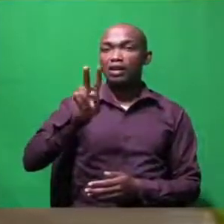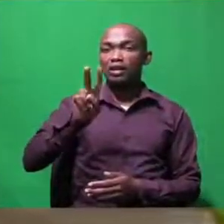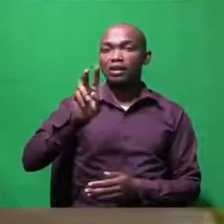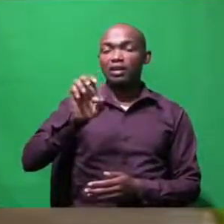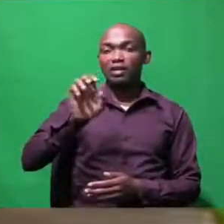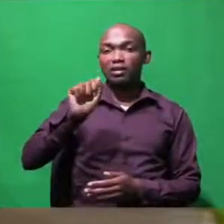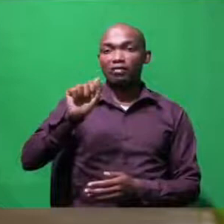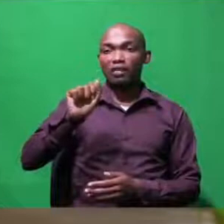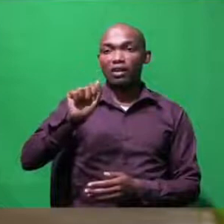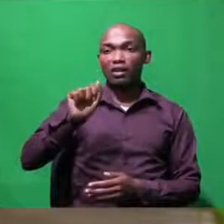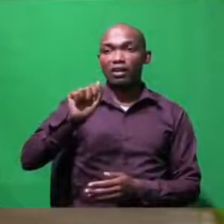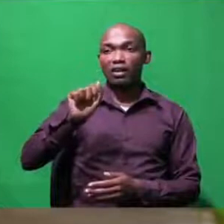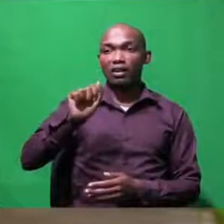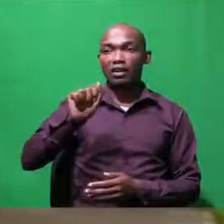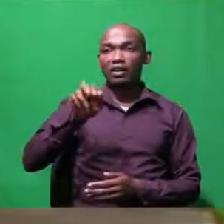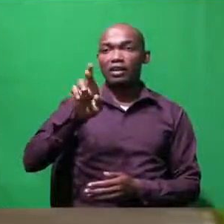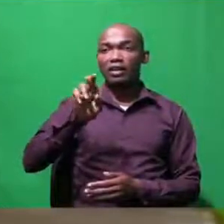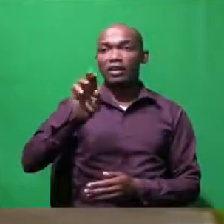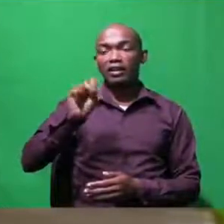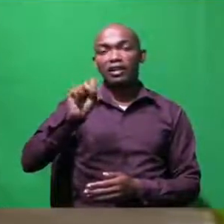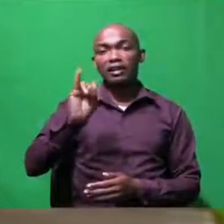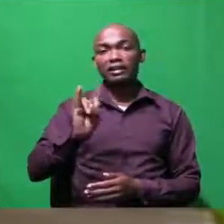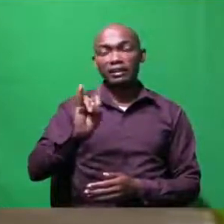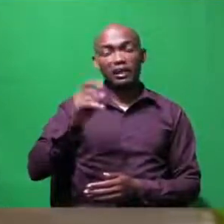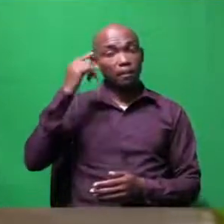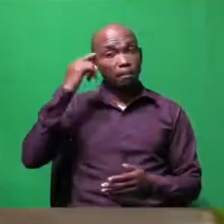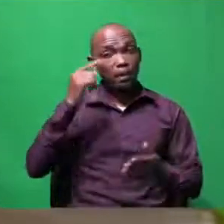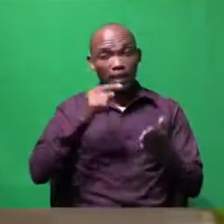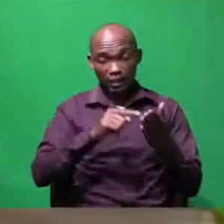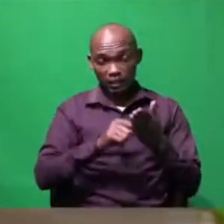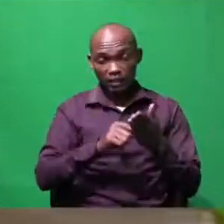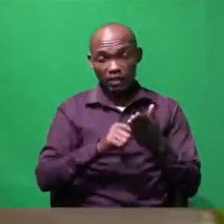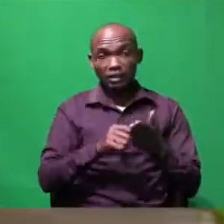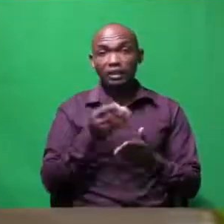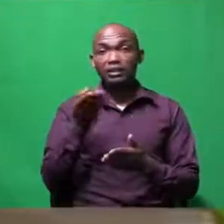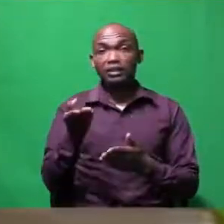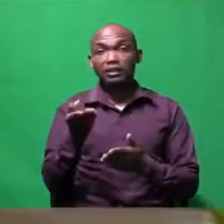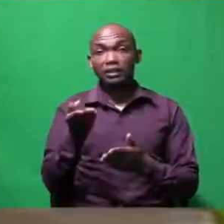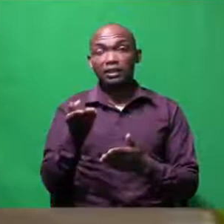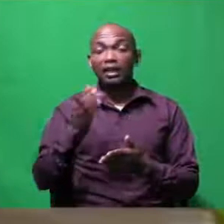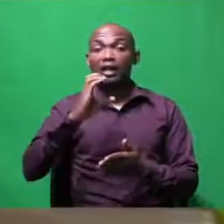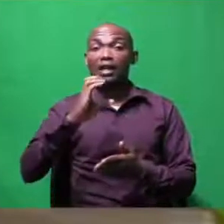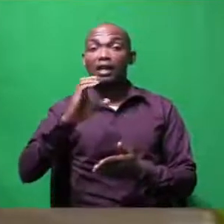Clearance. When we say clearance, we mean that clearance fractures.